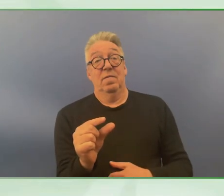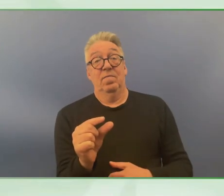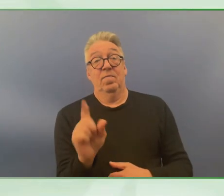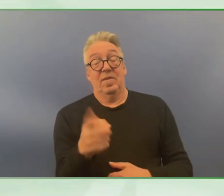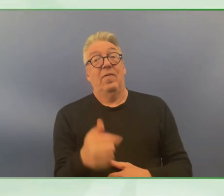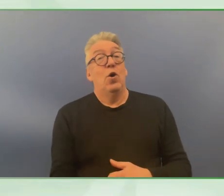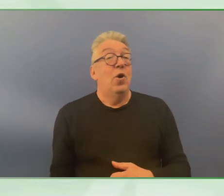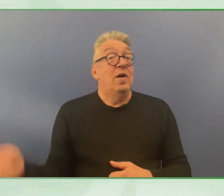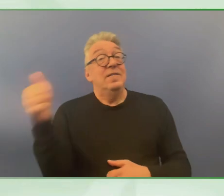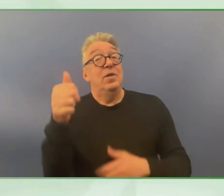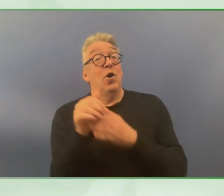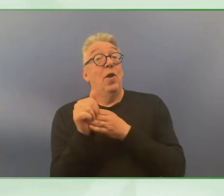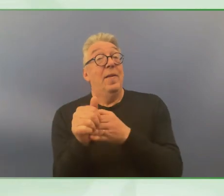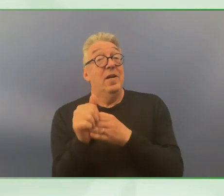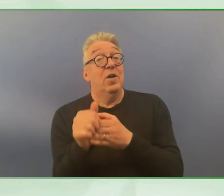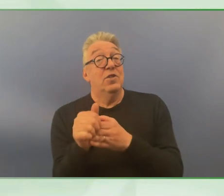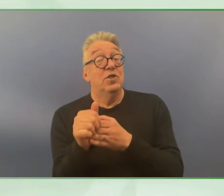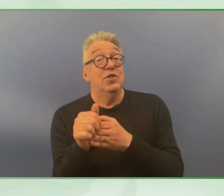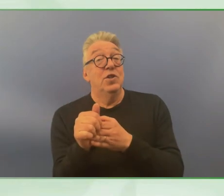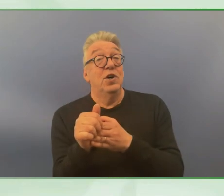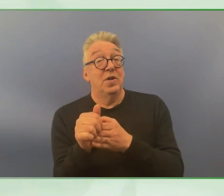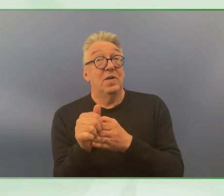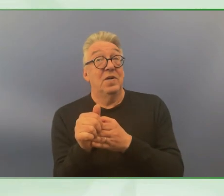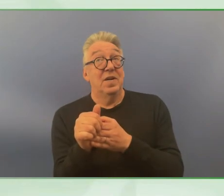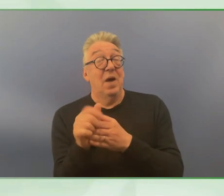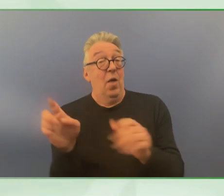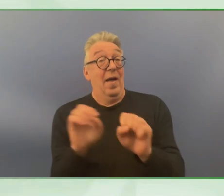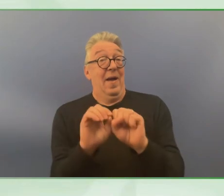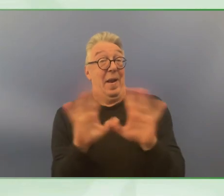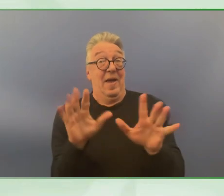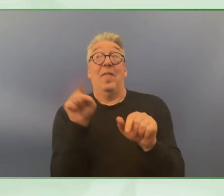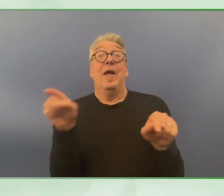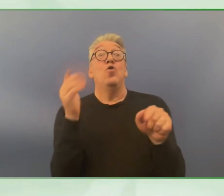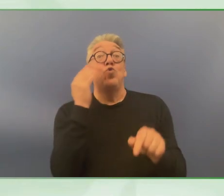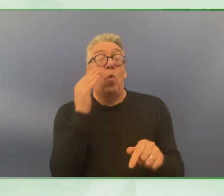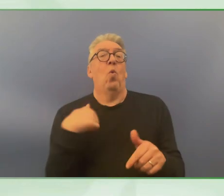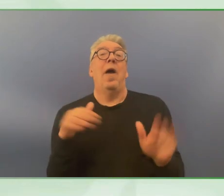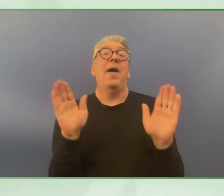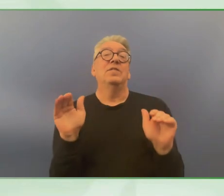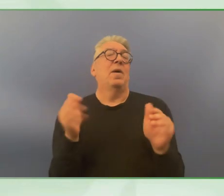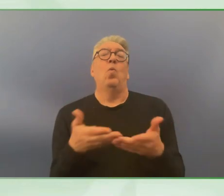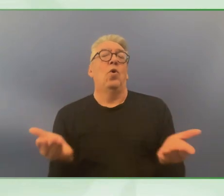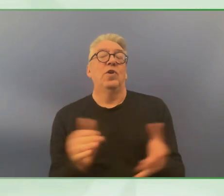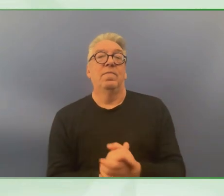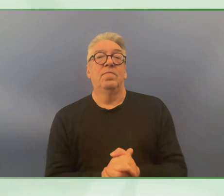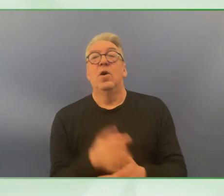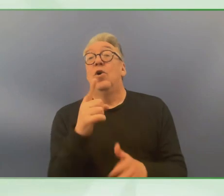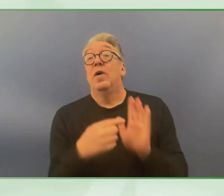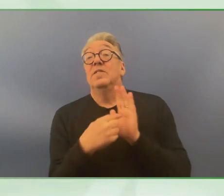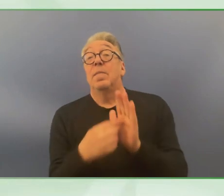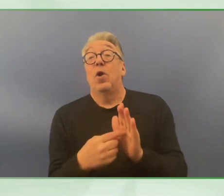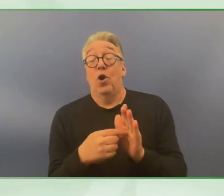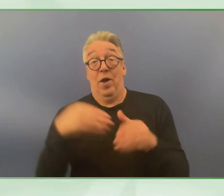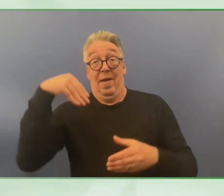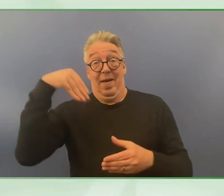and ensures that the expectations from them are also clear. So, for example, internally, we have structured opportunities